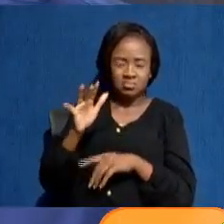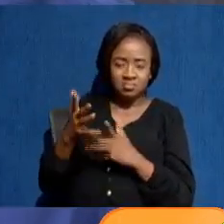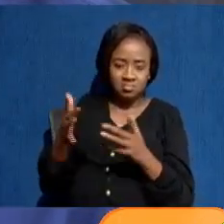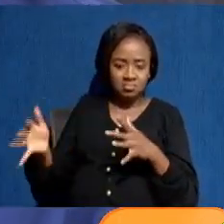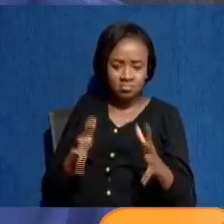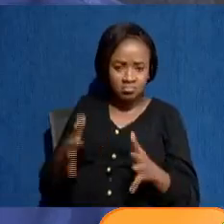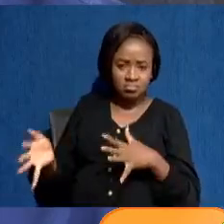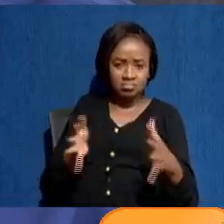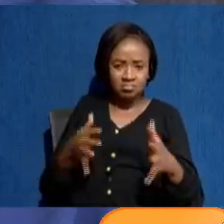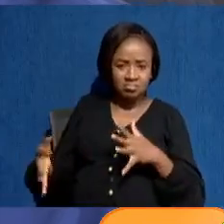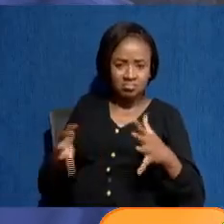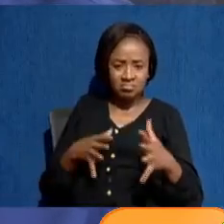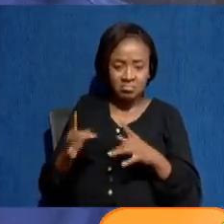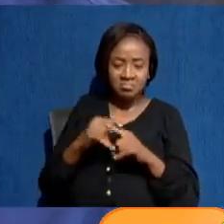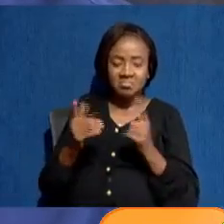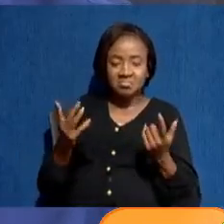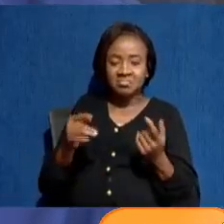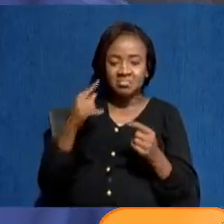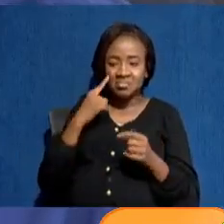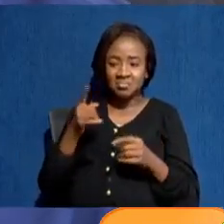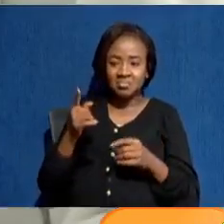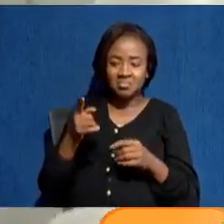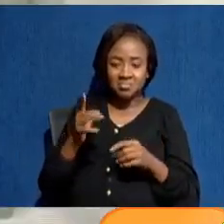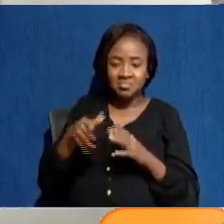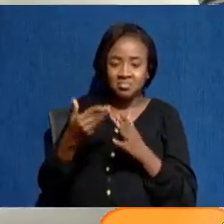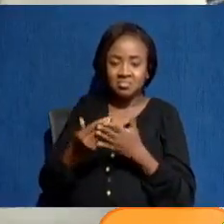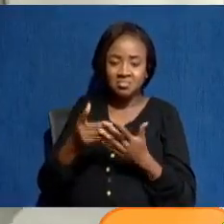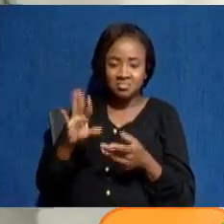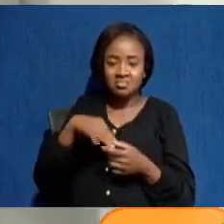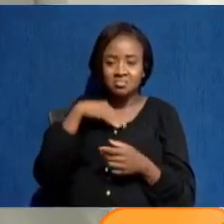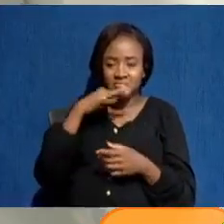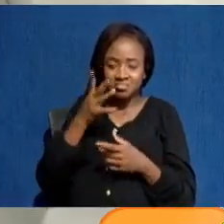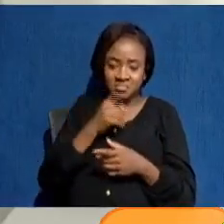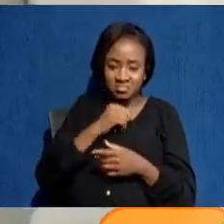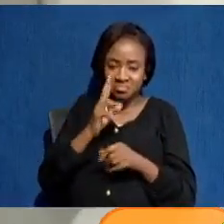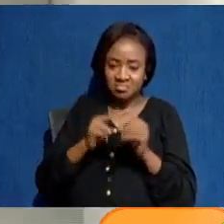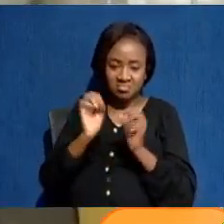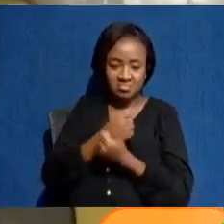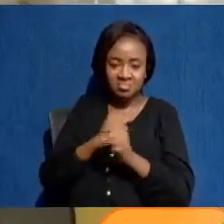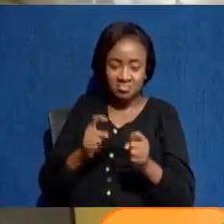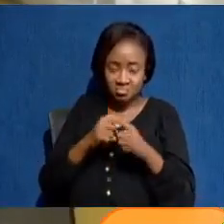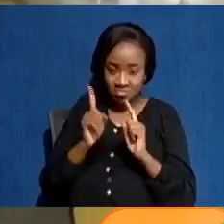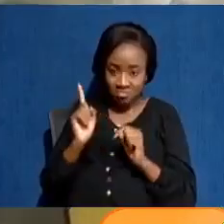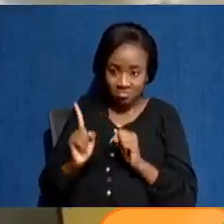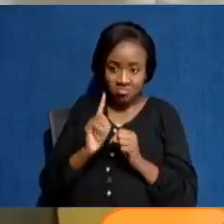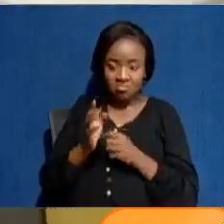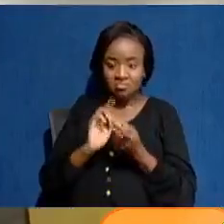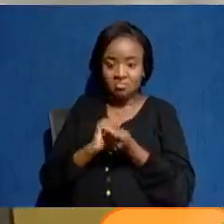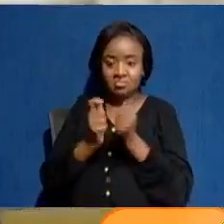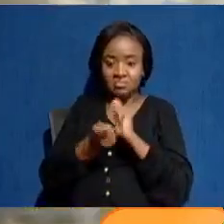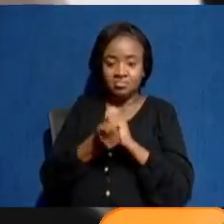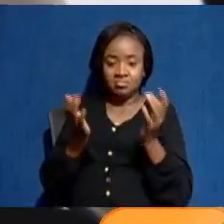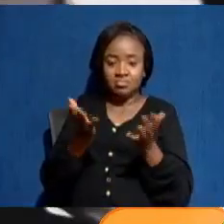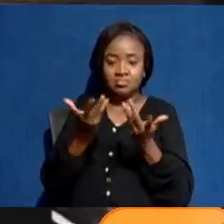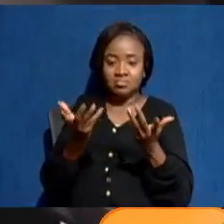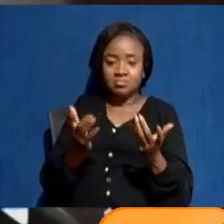the semen. When he inseminates, it's already dead. From hospitals to homesteads, Zipline is rewriting how services are delivered